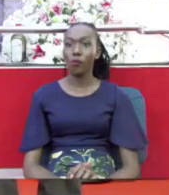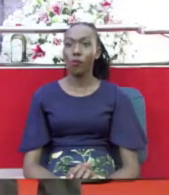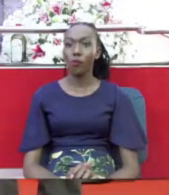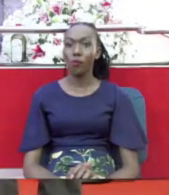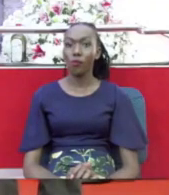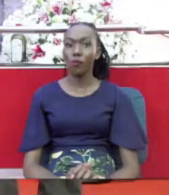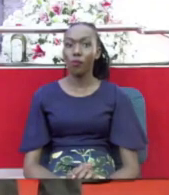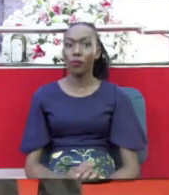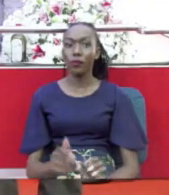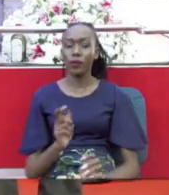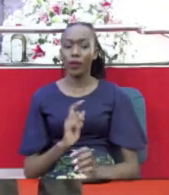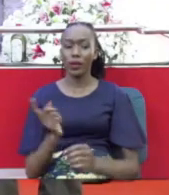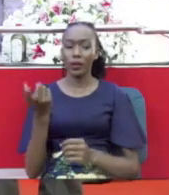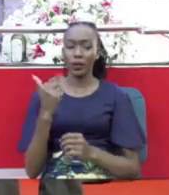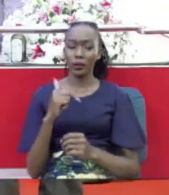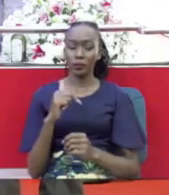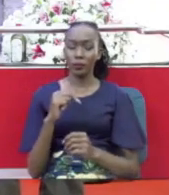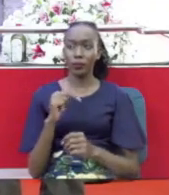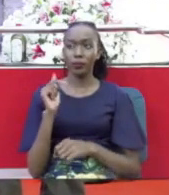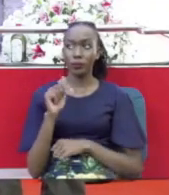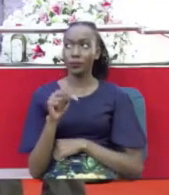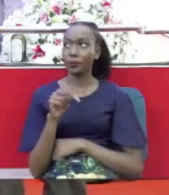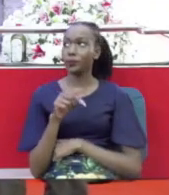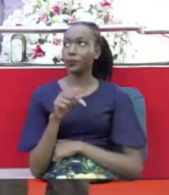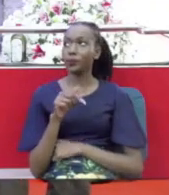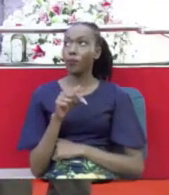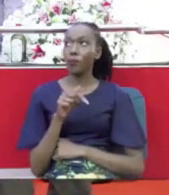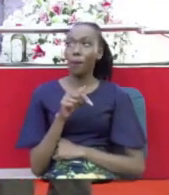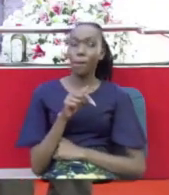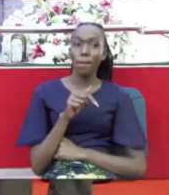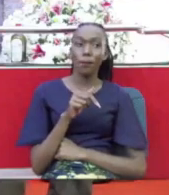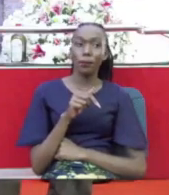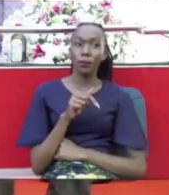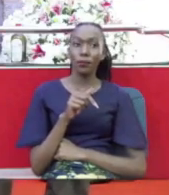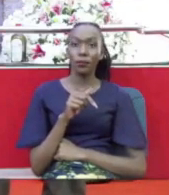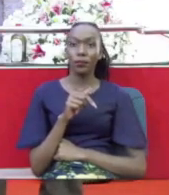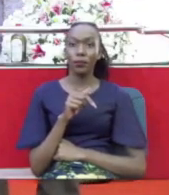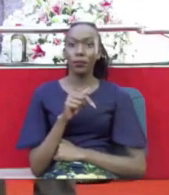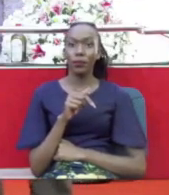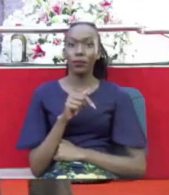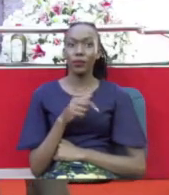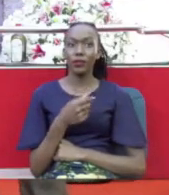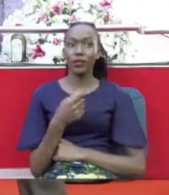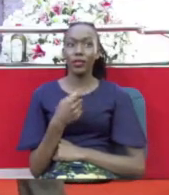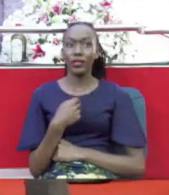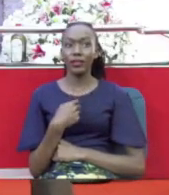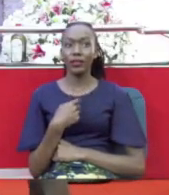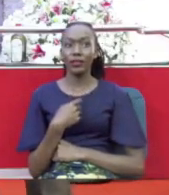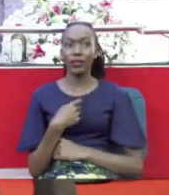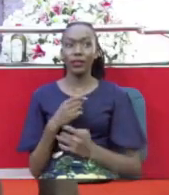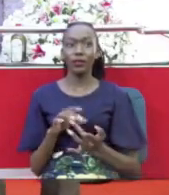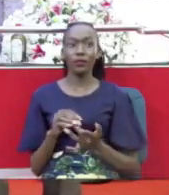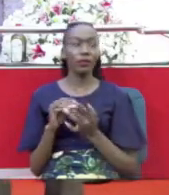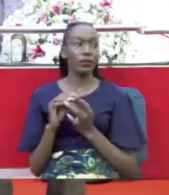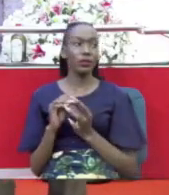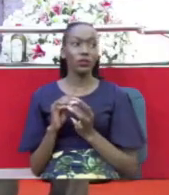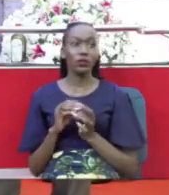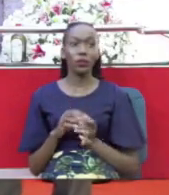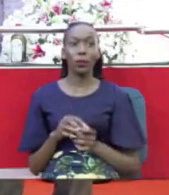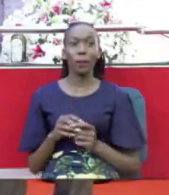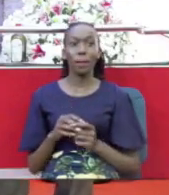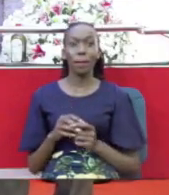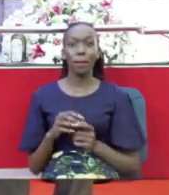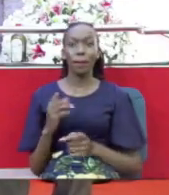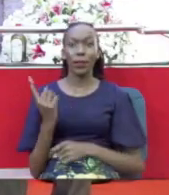I come to this nakuja hapa as a seriously interested party. Kama yule ambaye ana makusudia